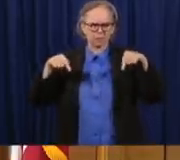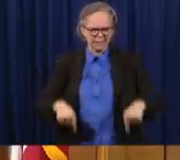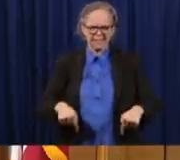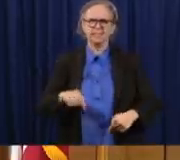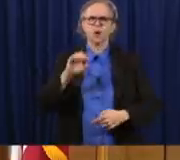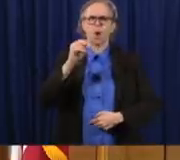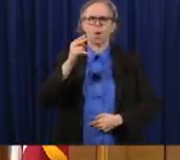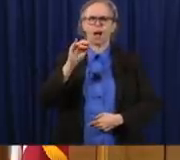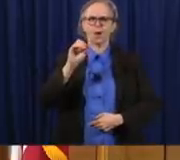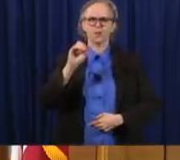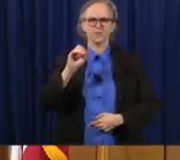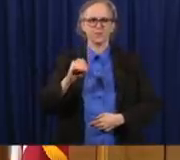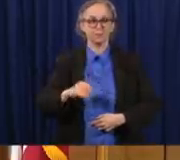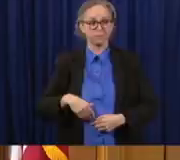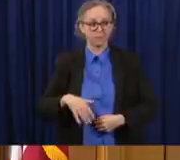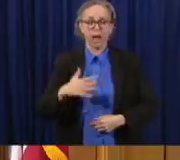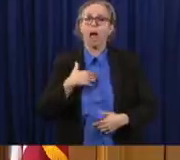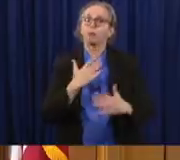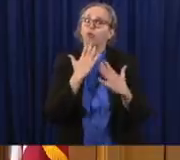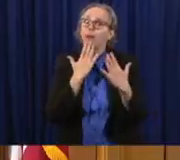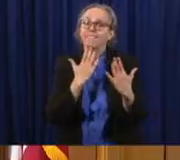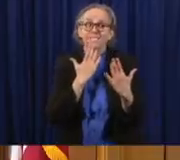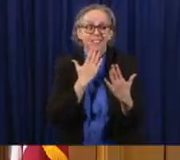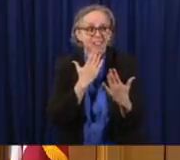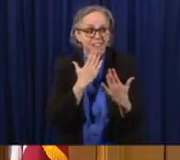I'm very grateful for what you have done.